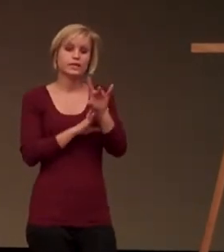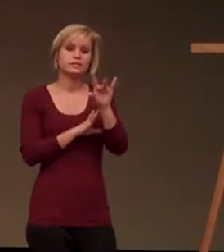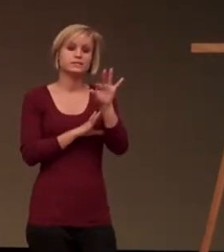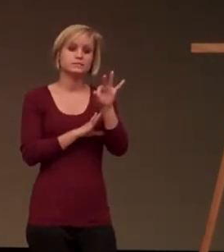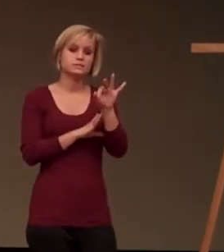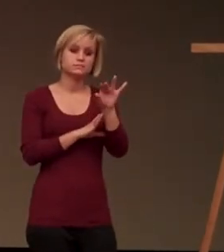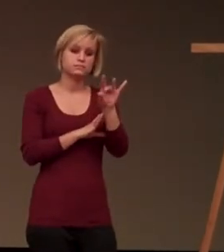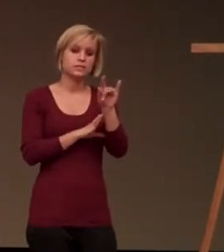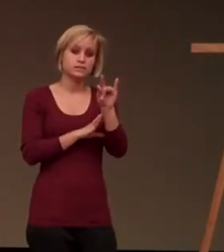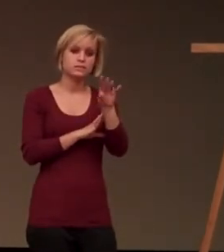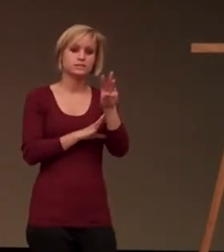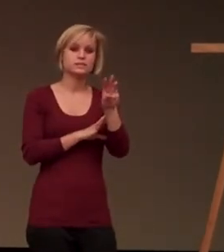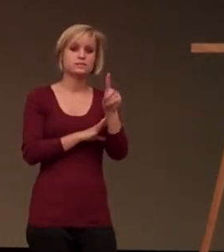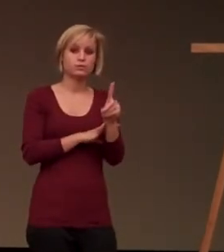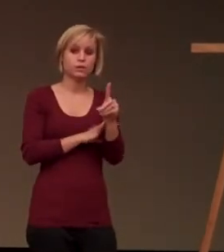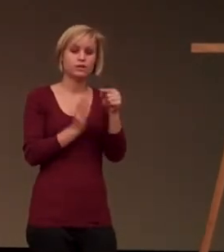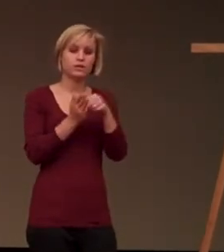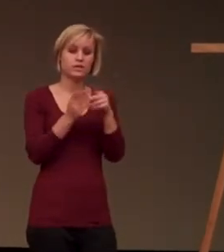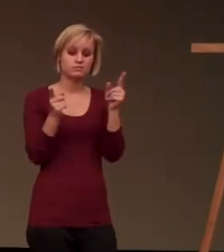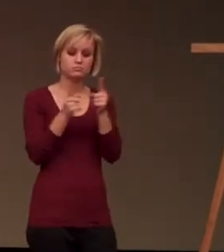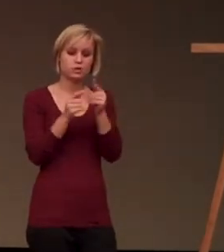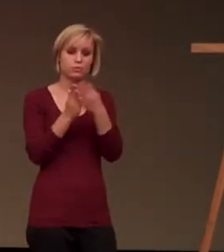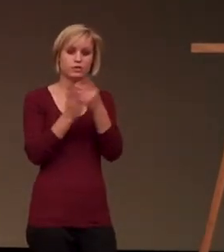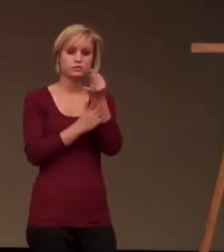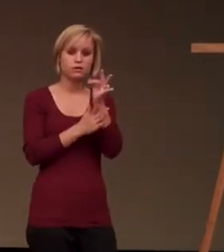this little piece of West Virginia